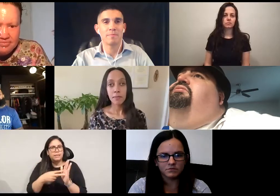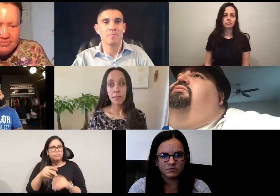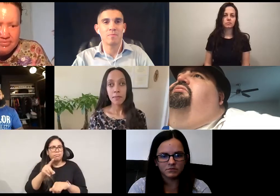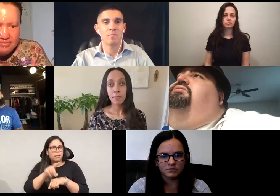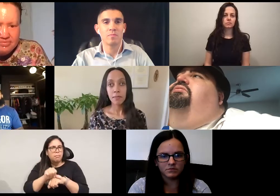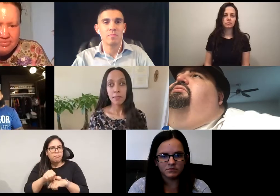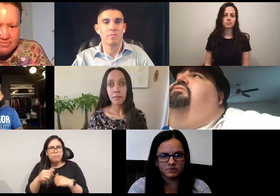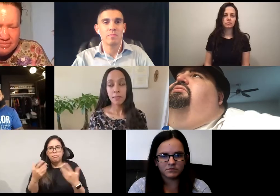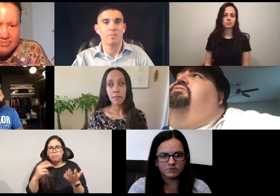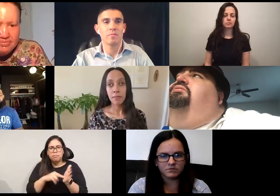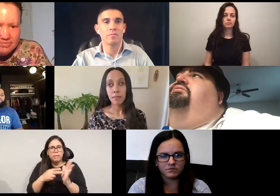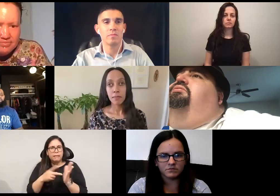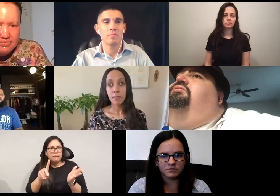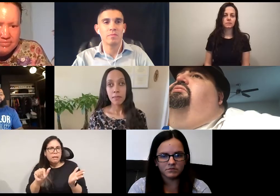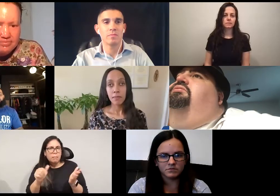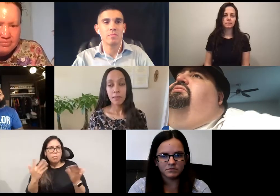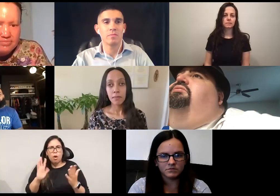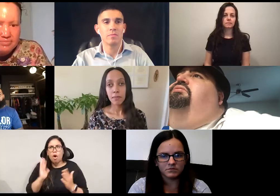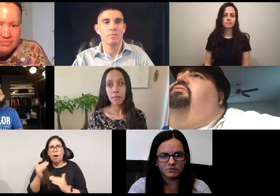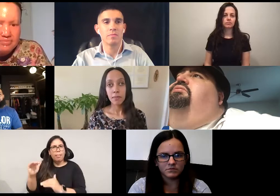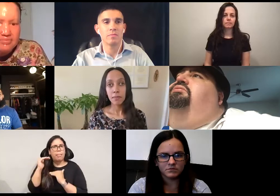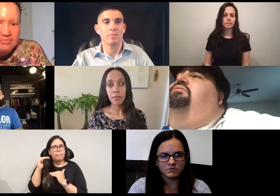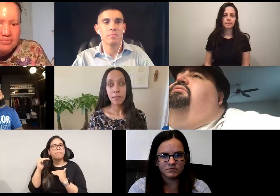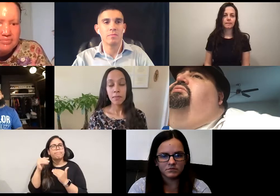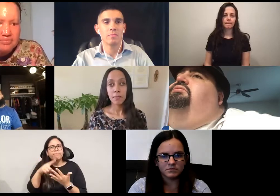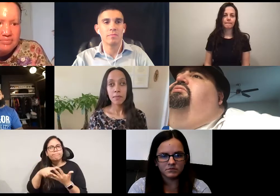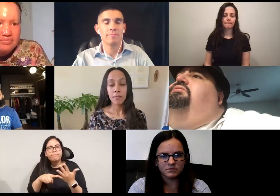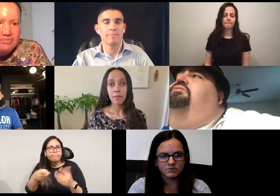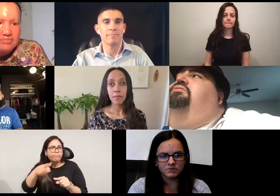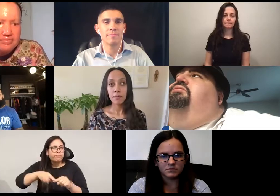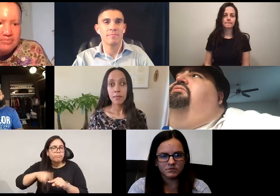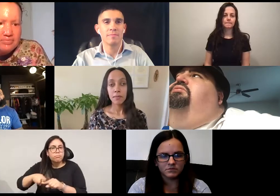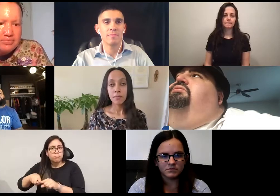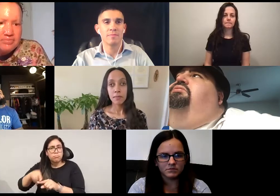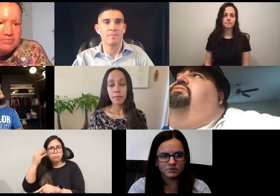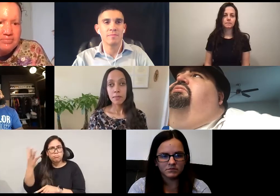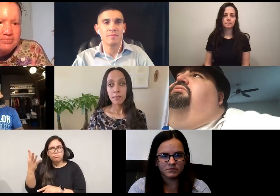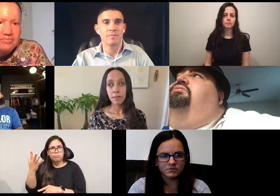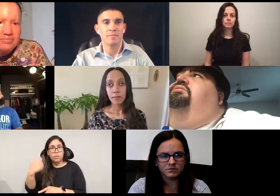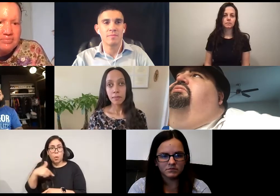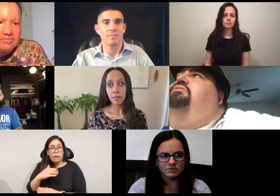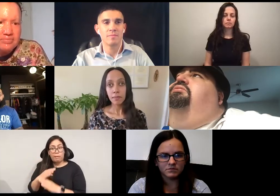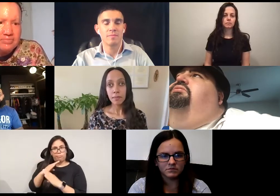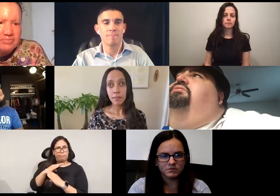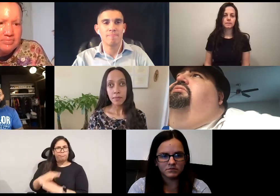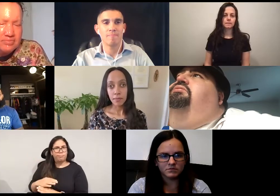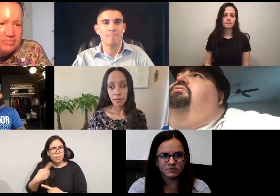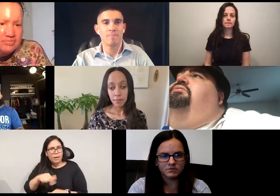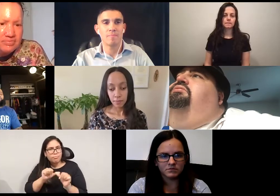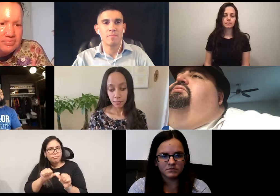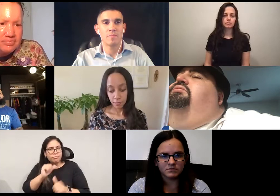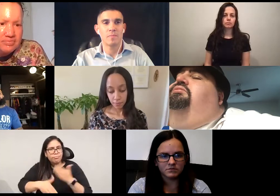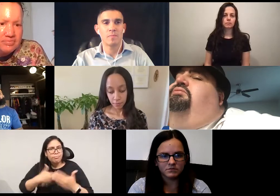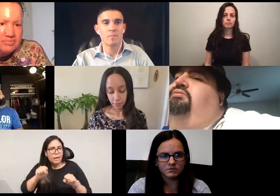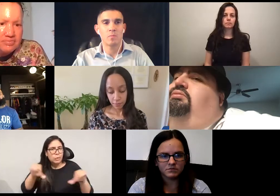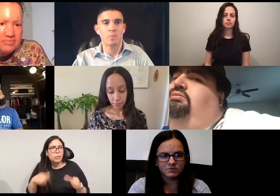our limitations are. They are just that. They are, but that doesn't stop us from doing things. So